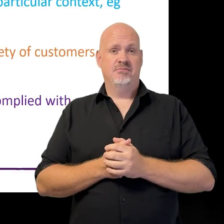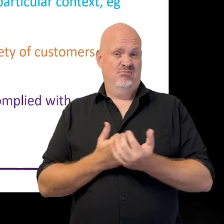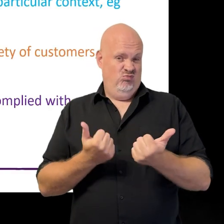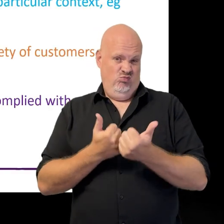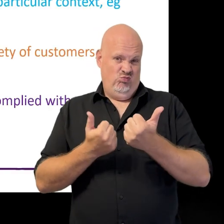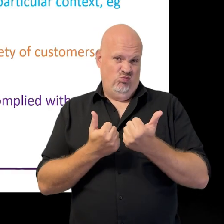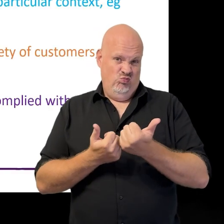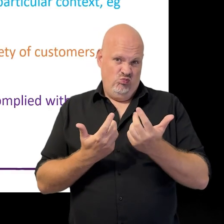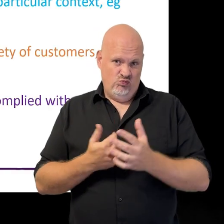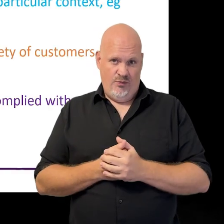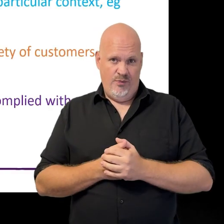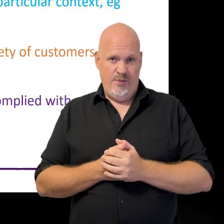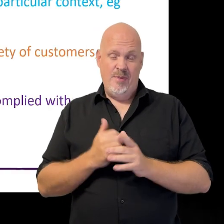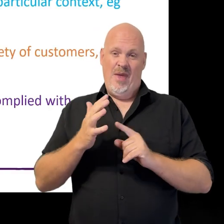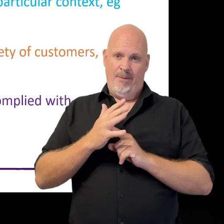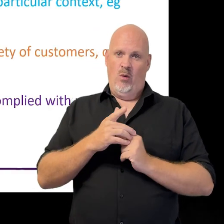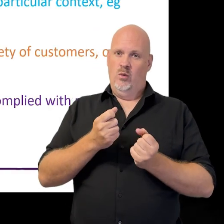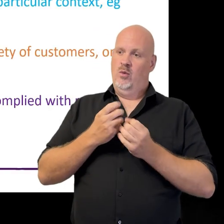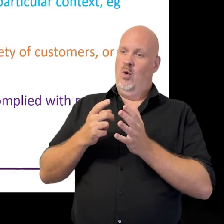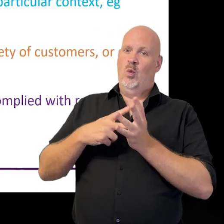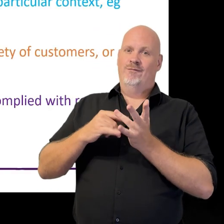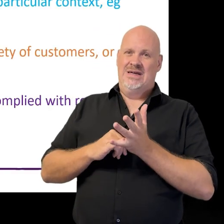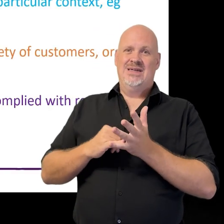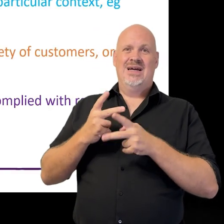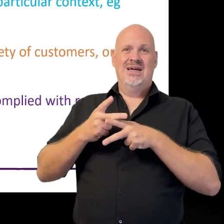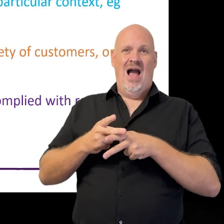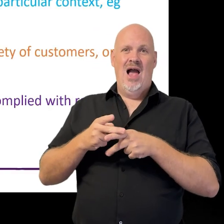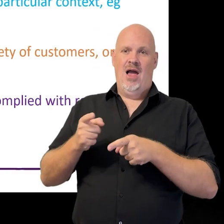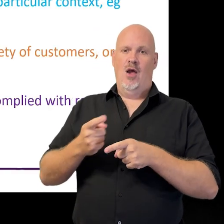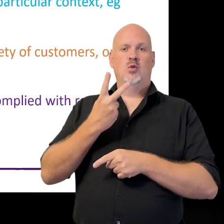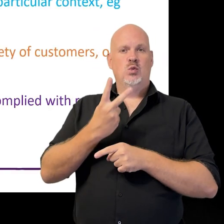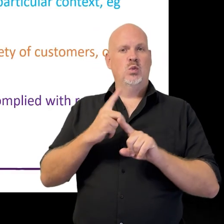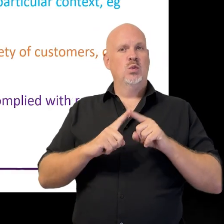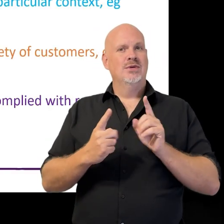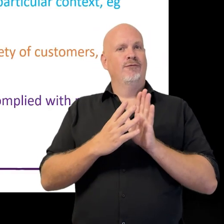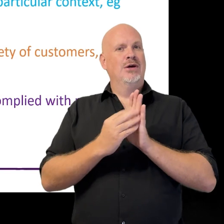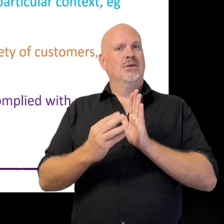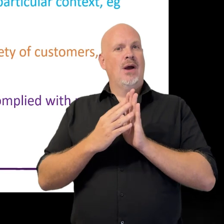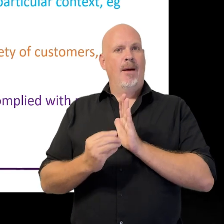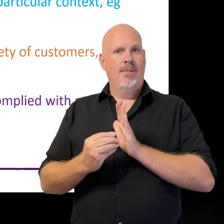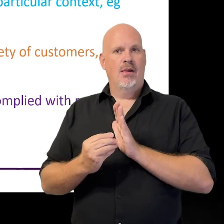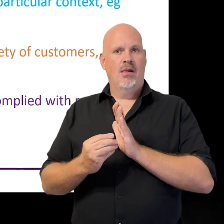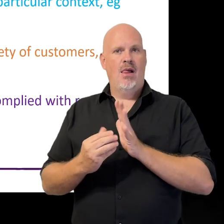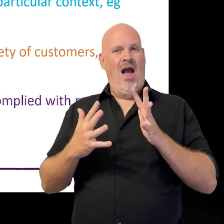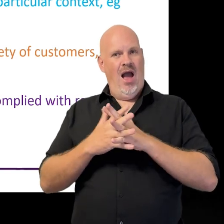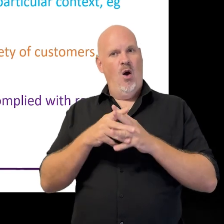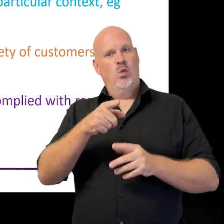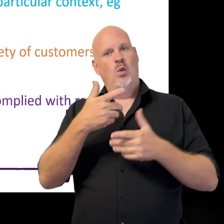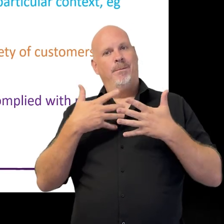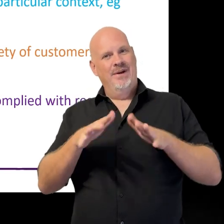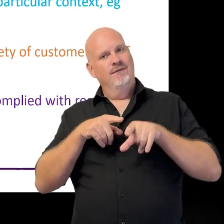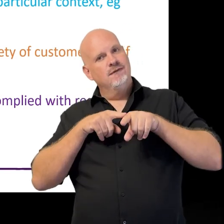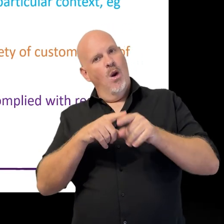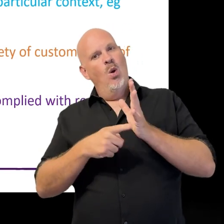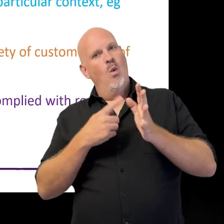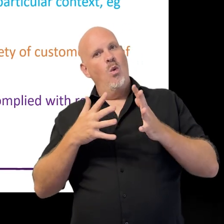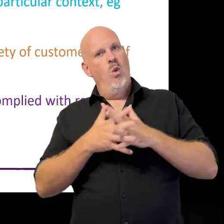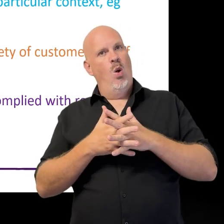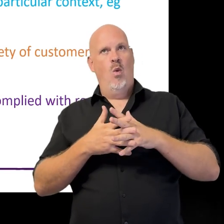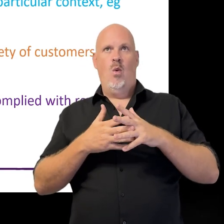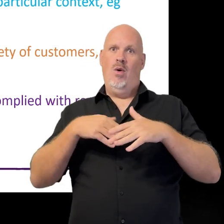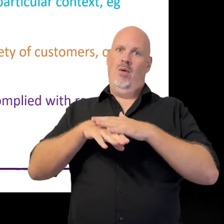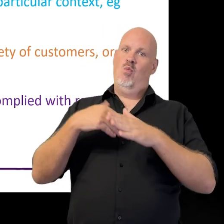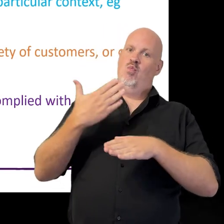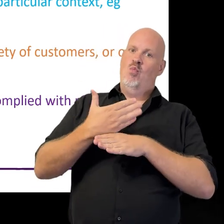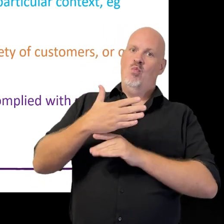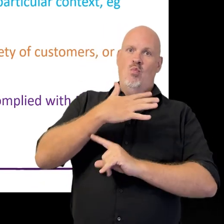way, that has been about ethics and professional practice. So there's lots of examples. It doesn't just have to be